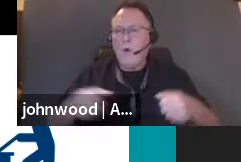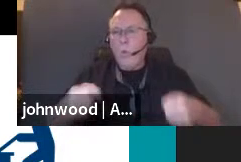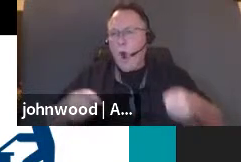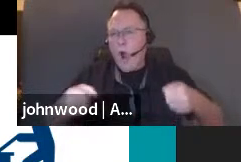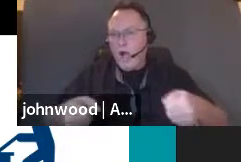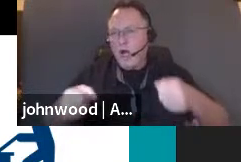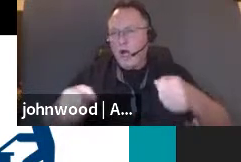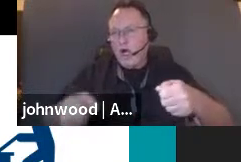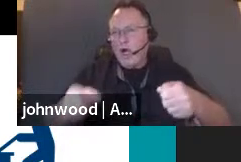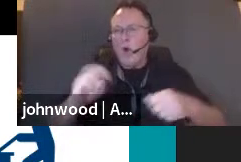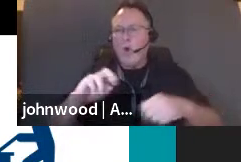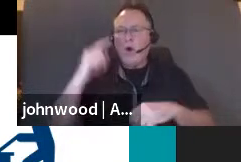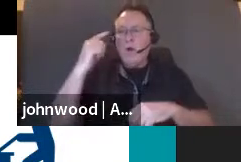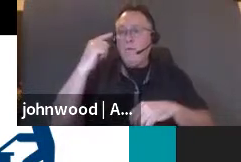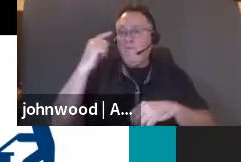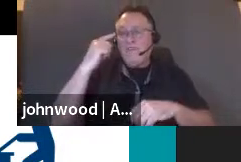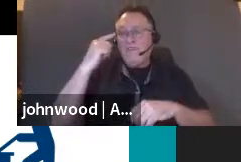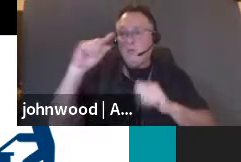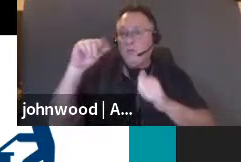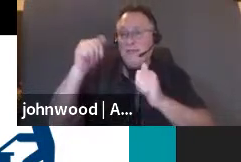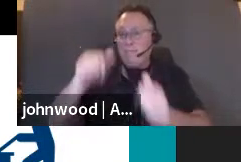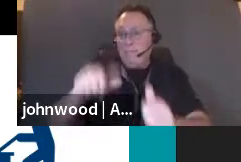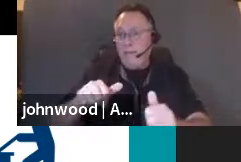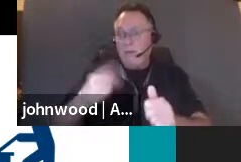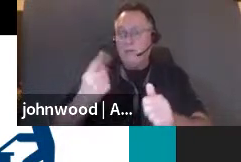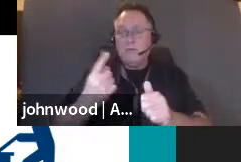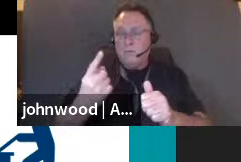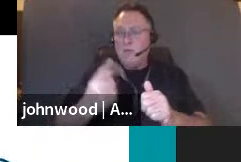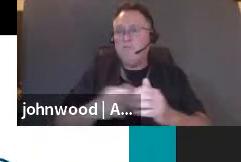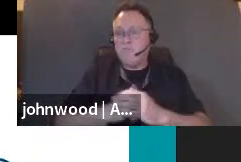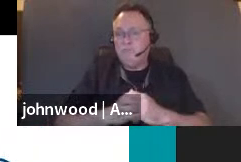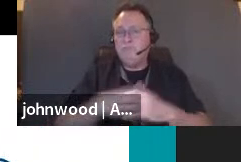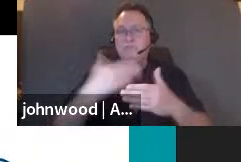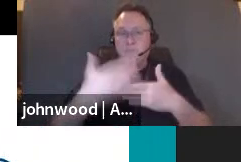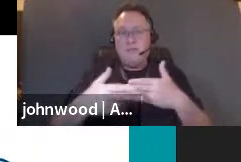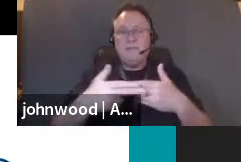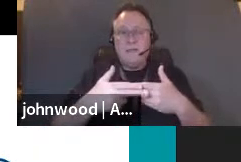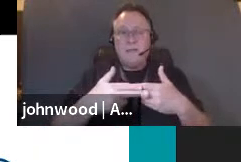visually impaired and so on. Next slide, please.